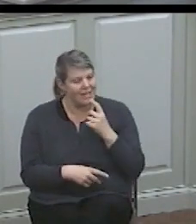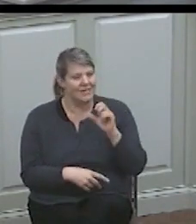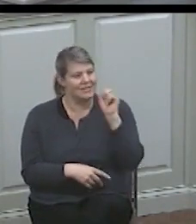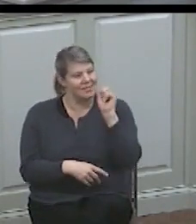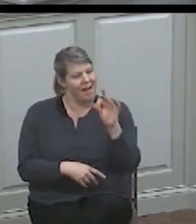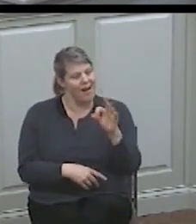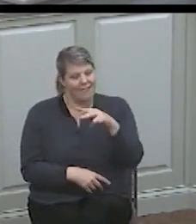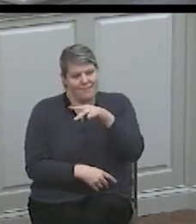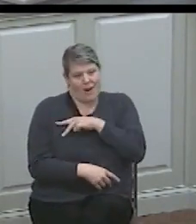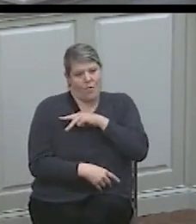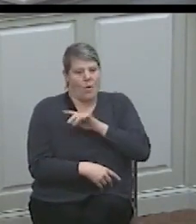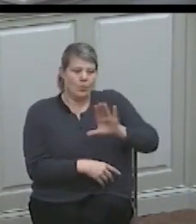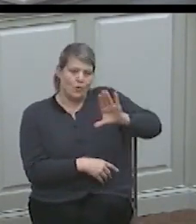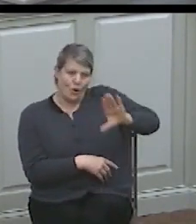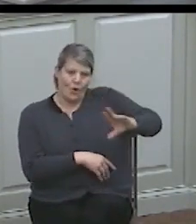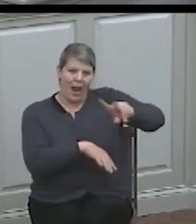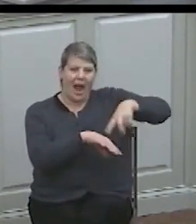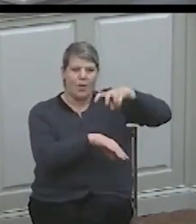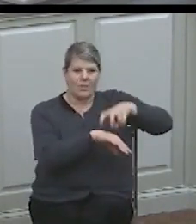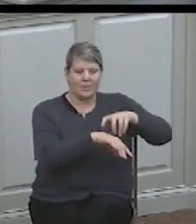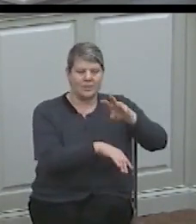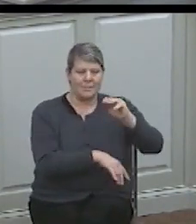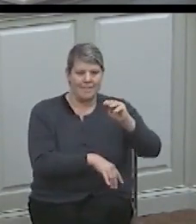That shows her.